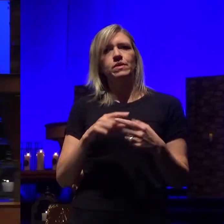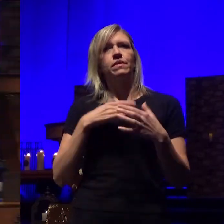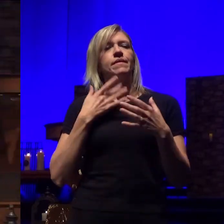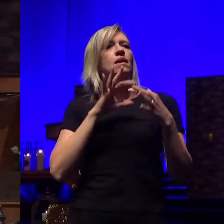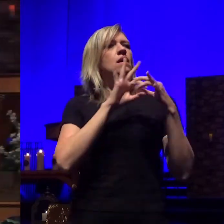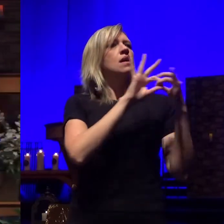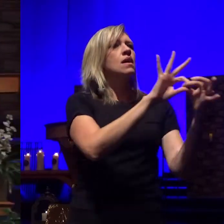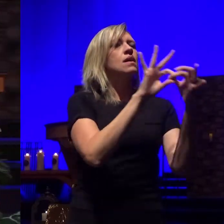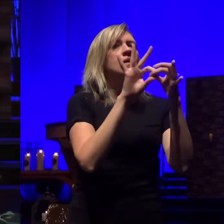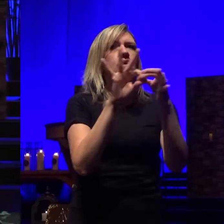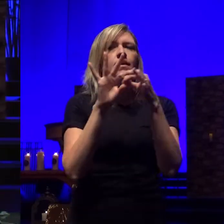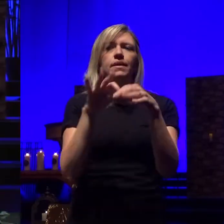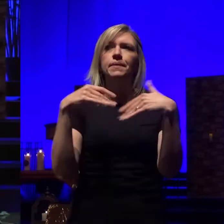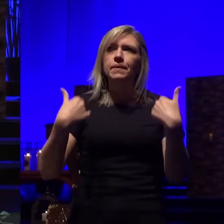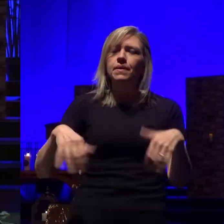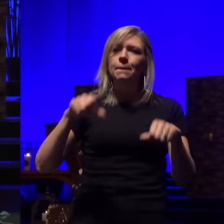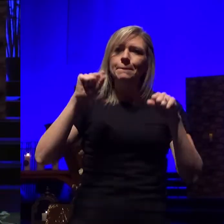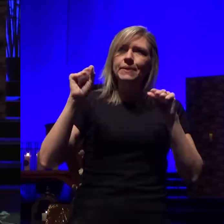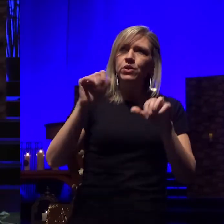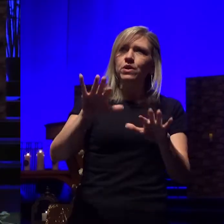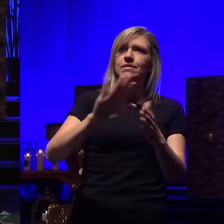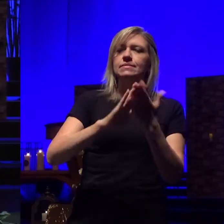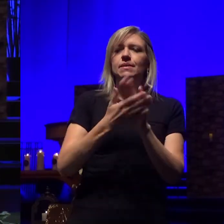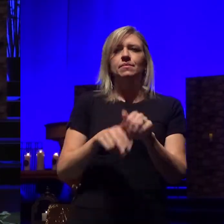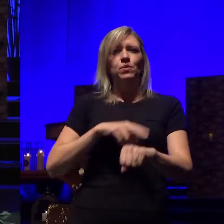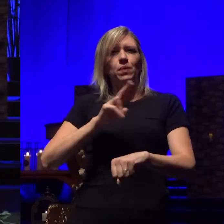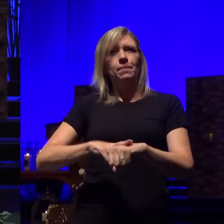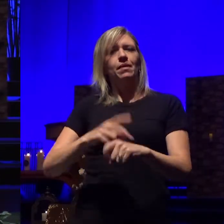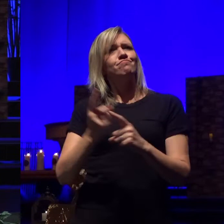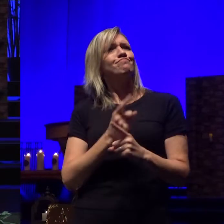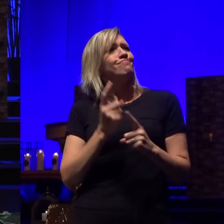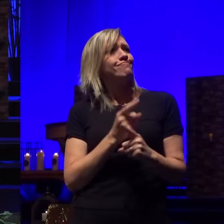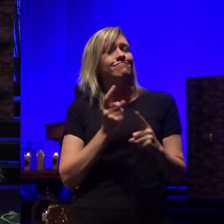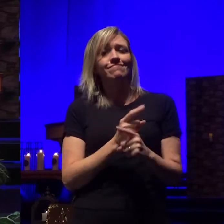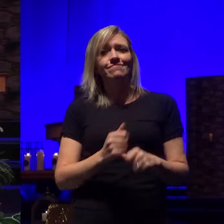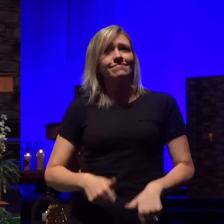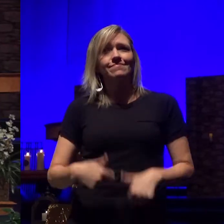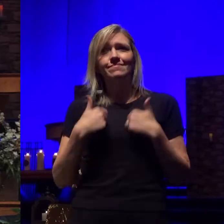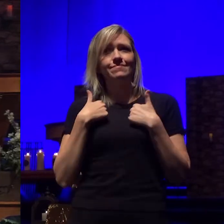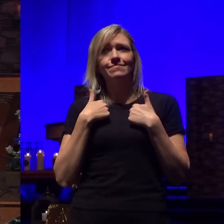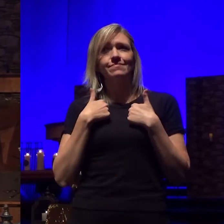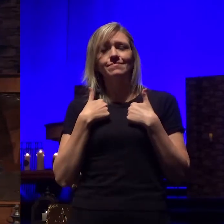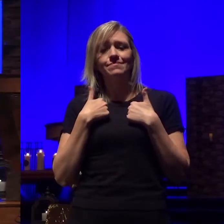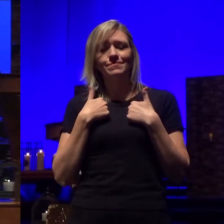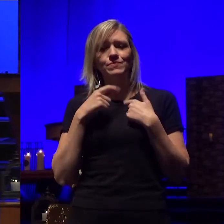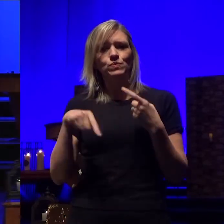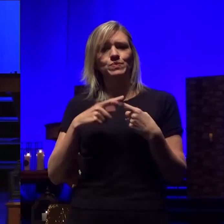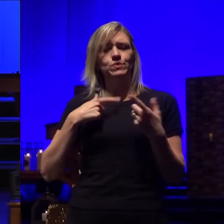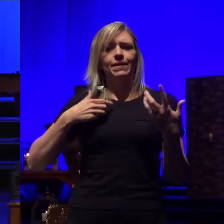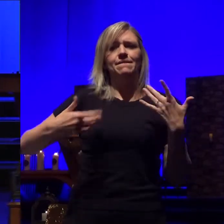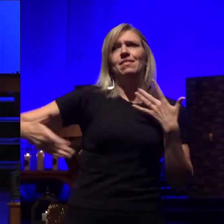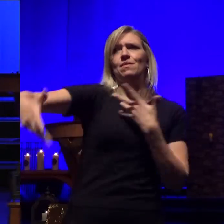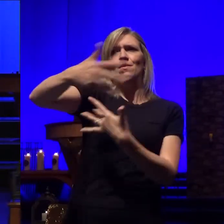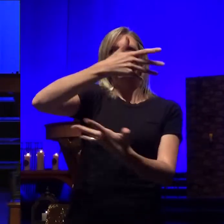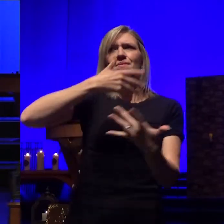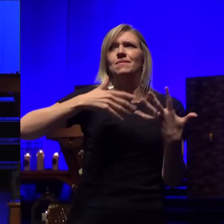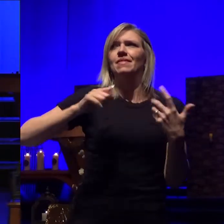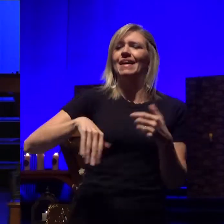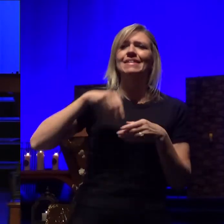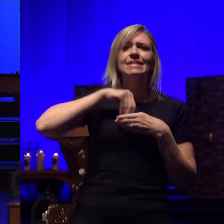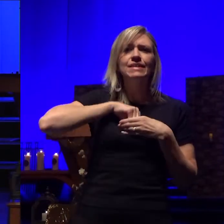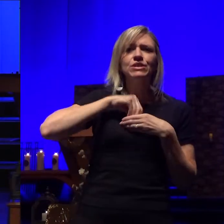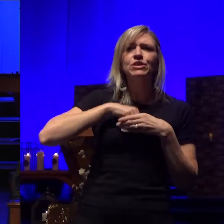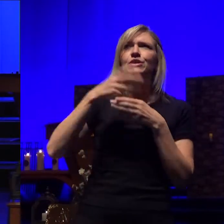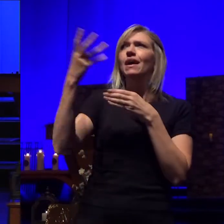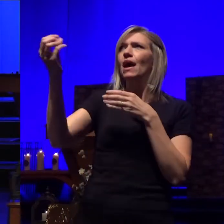when the connections start happening. That's when the miracles start becoming normal in our life, when we flow and bring that inner